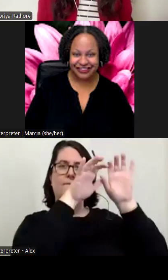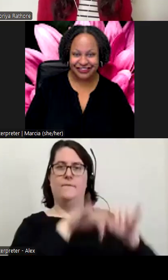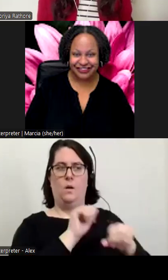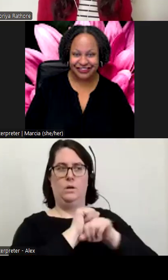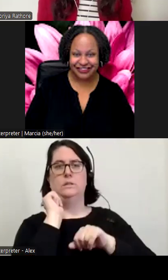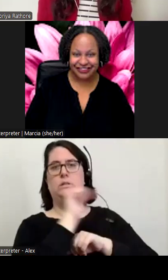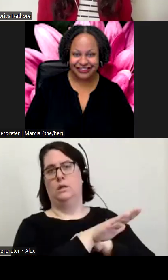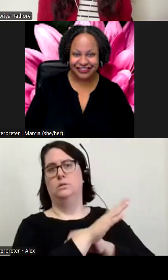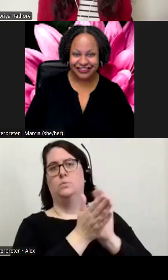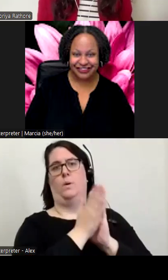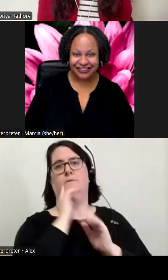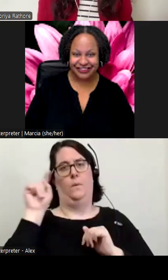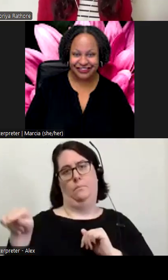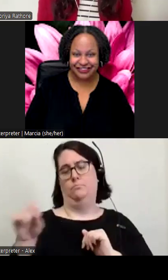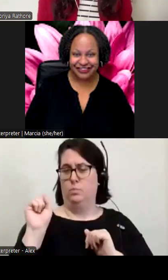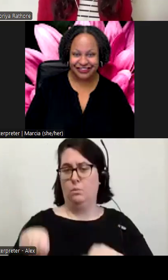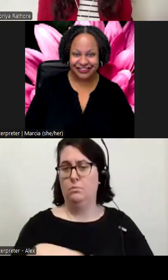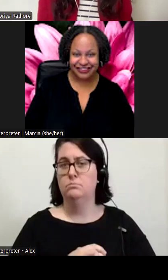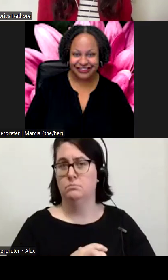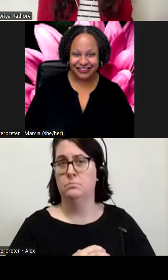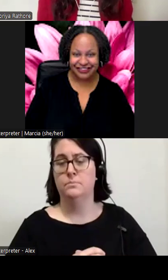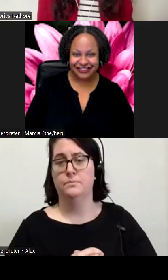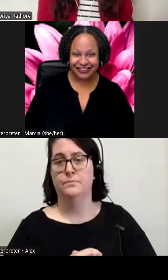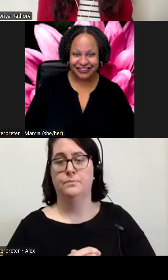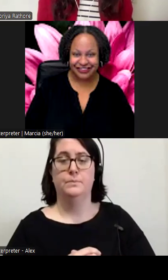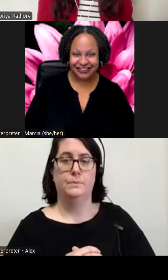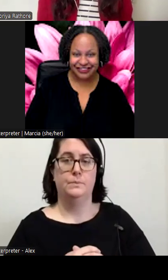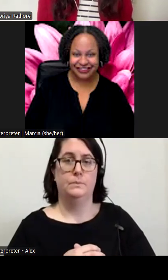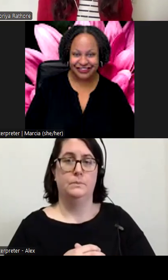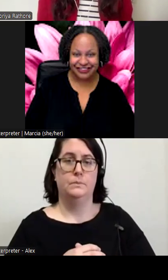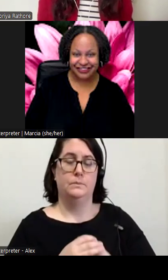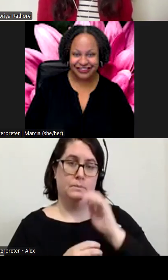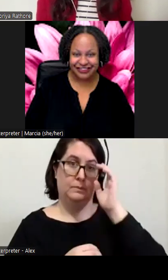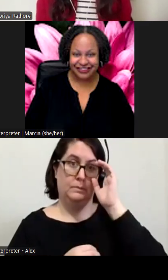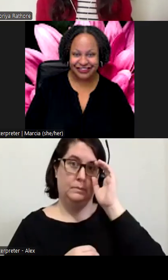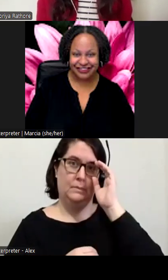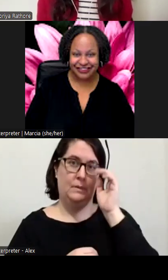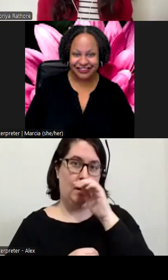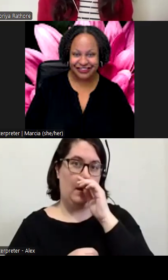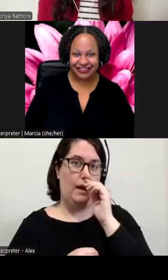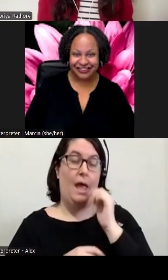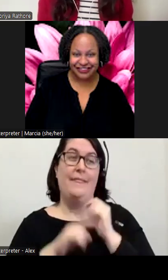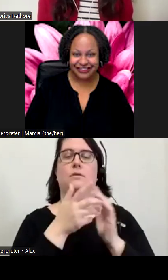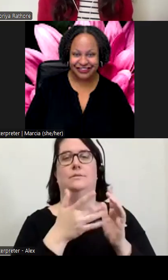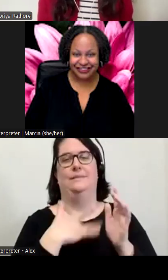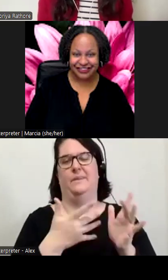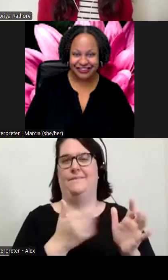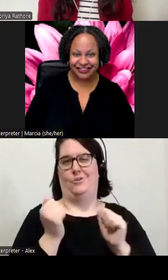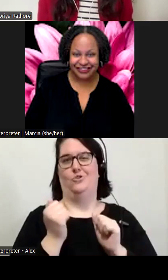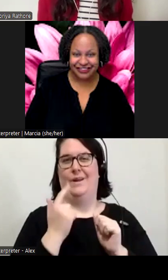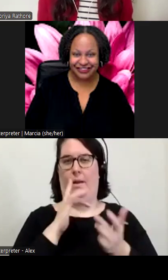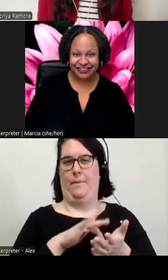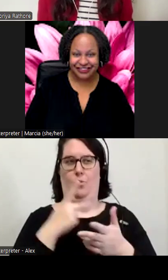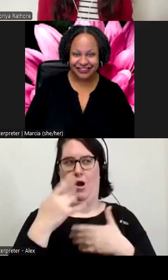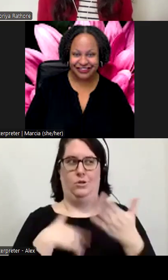submit this accessibility grant at that time. And it's a shorter turnaround, so I think